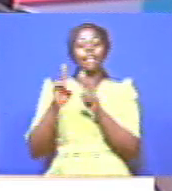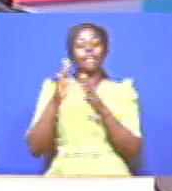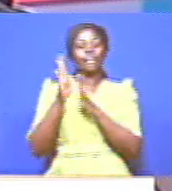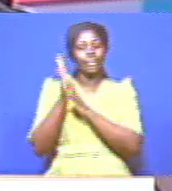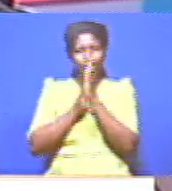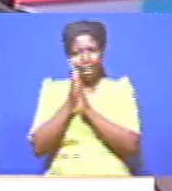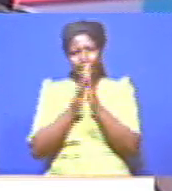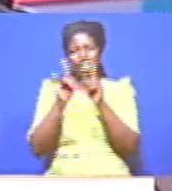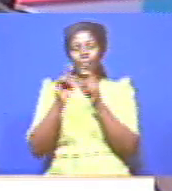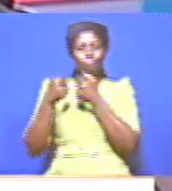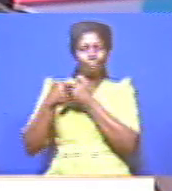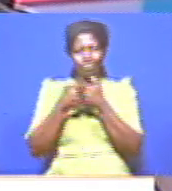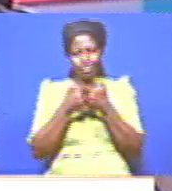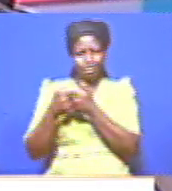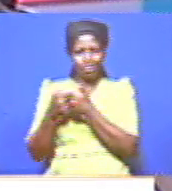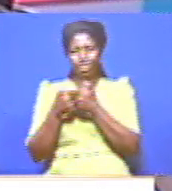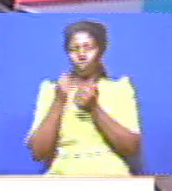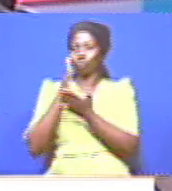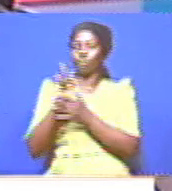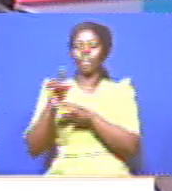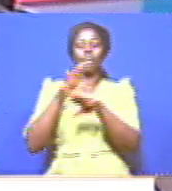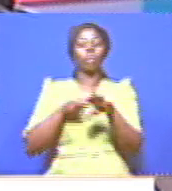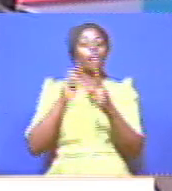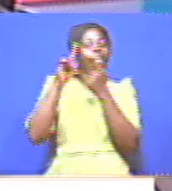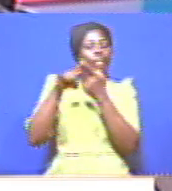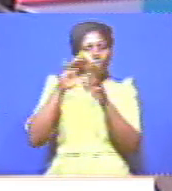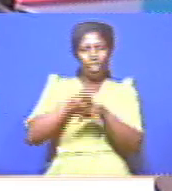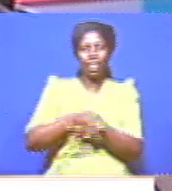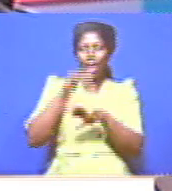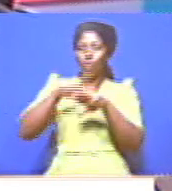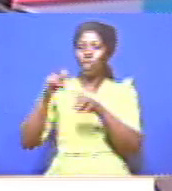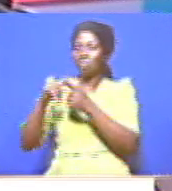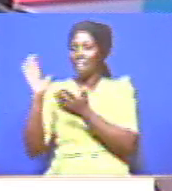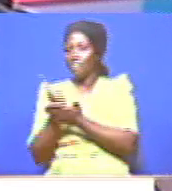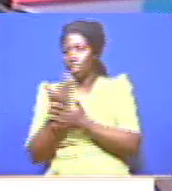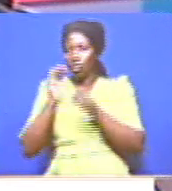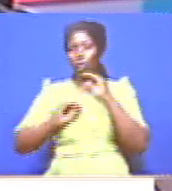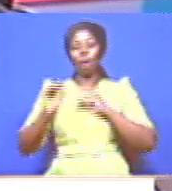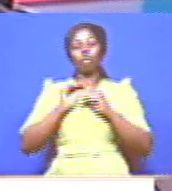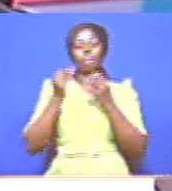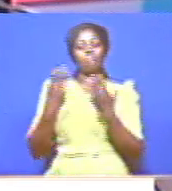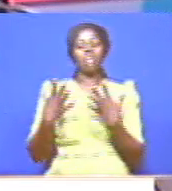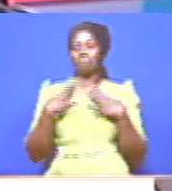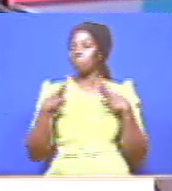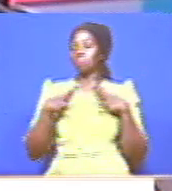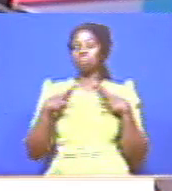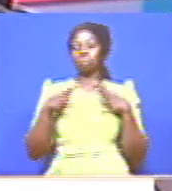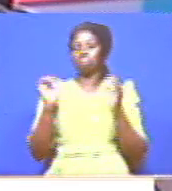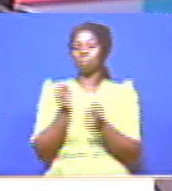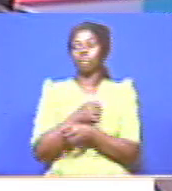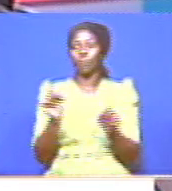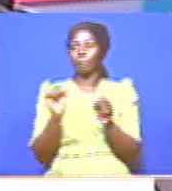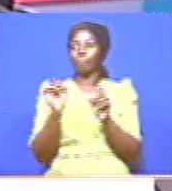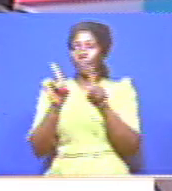challenging, mm-hmm. and it's really a calling. And unless you have that calling to fight the corruption, of course, as you said, many people might not. But at the same